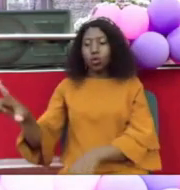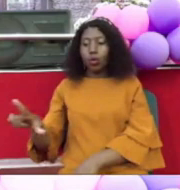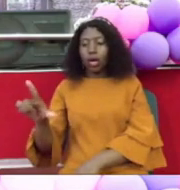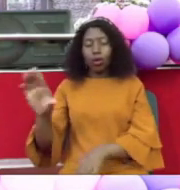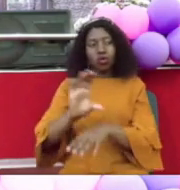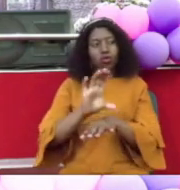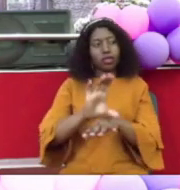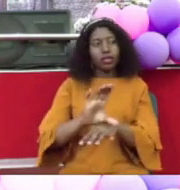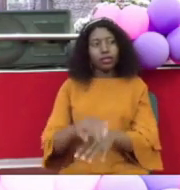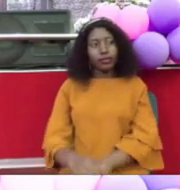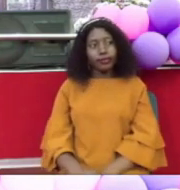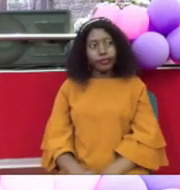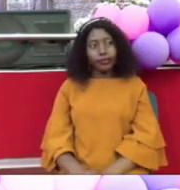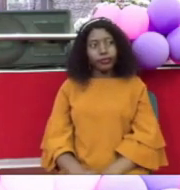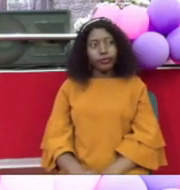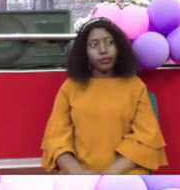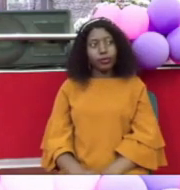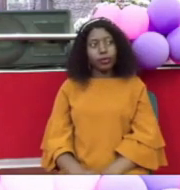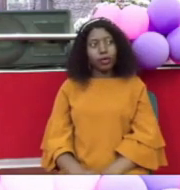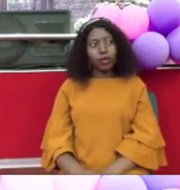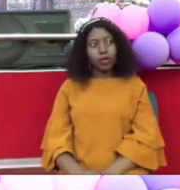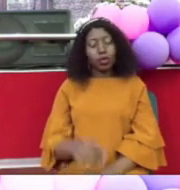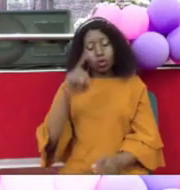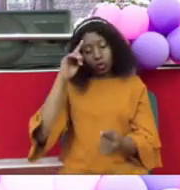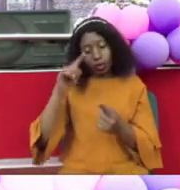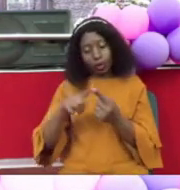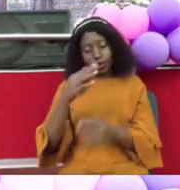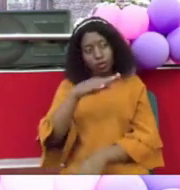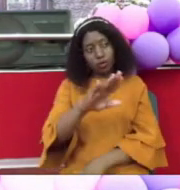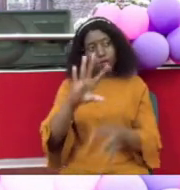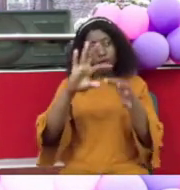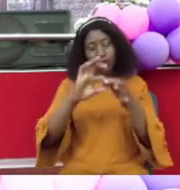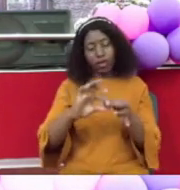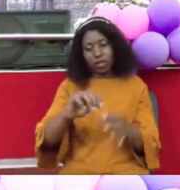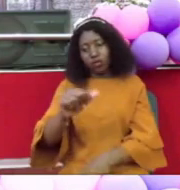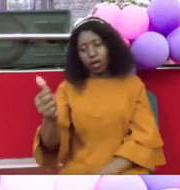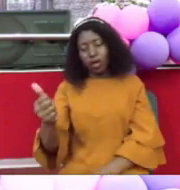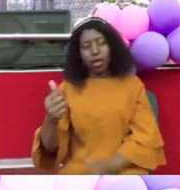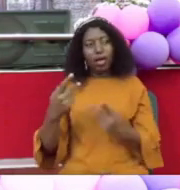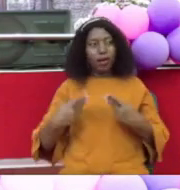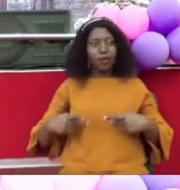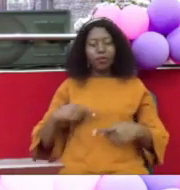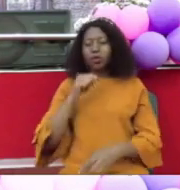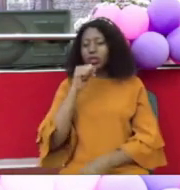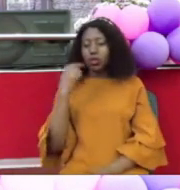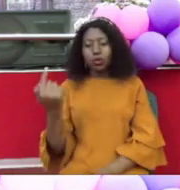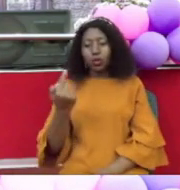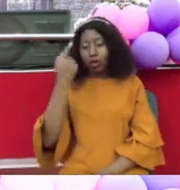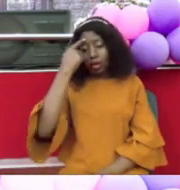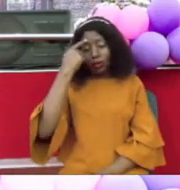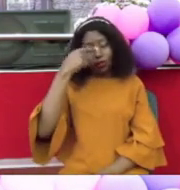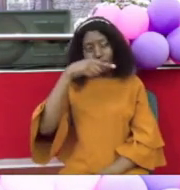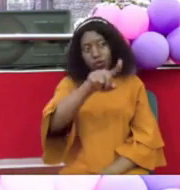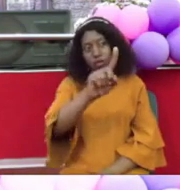yako. So it's connected to others. The purpose you exist is not just for yourself. Kwa hivyo makusudi yako ya kuishi